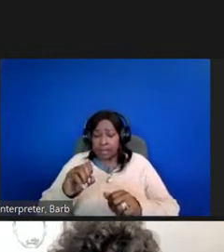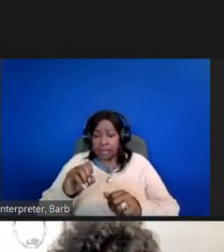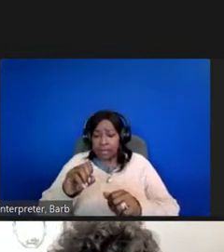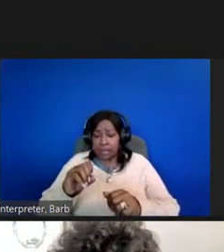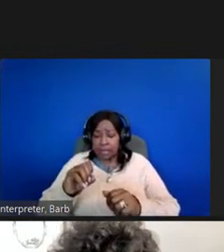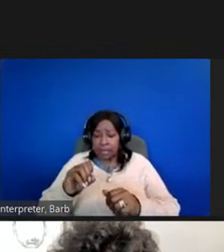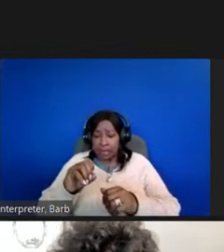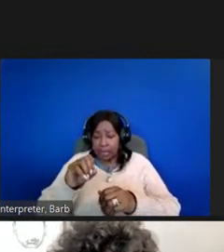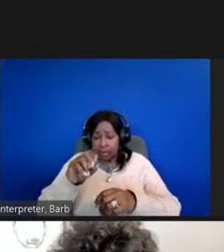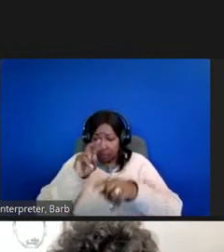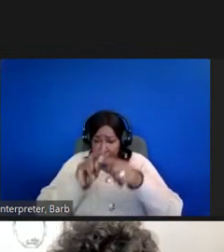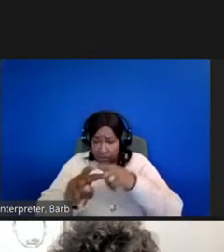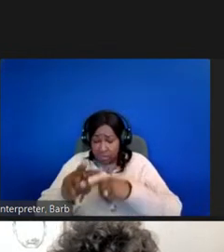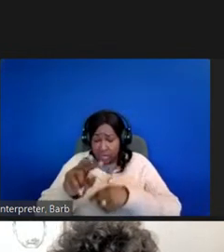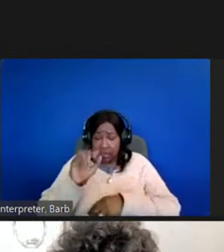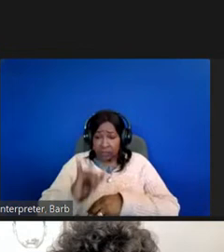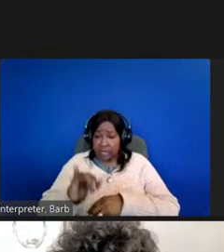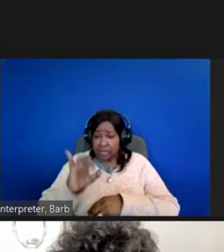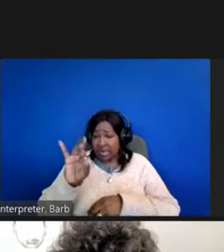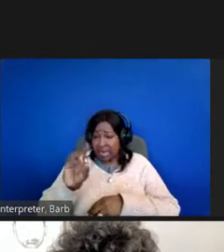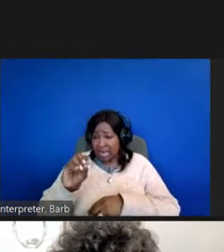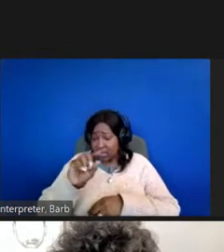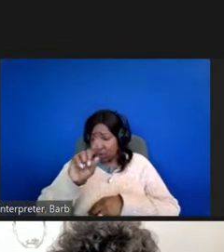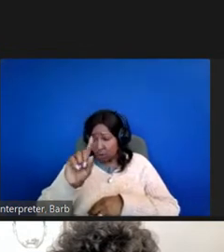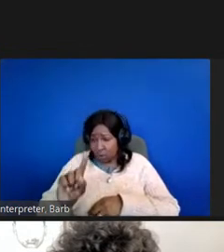81%. That's the first,